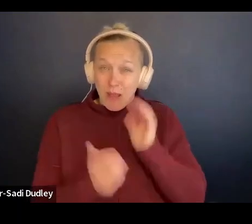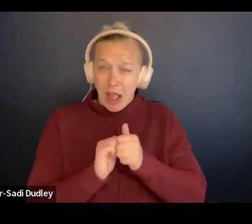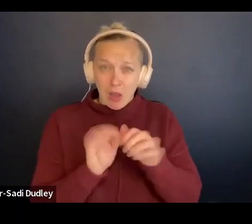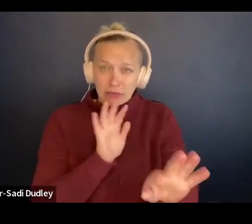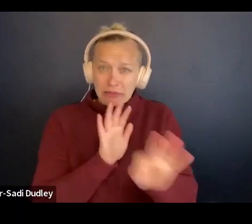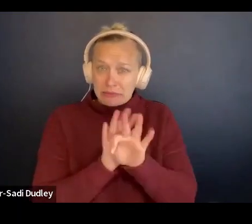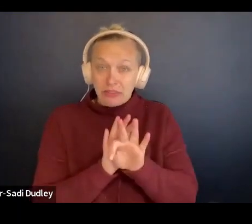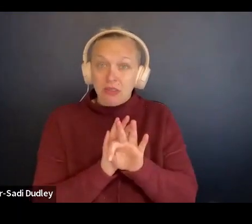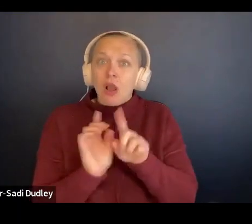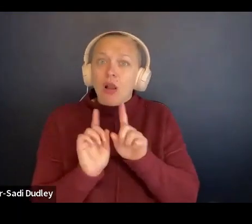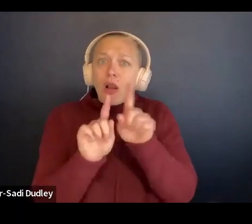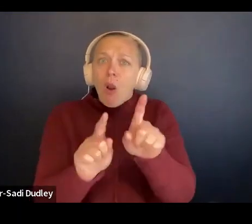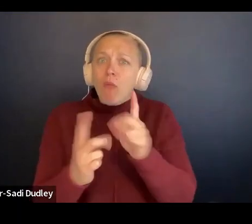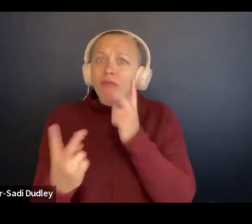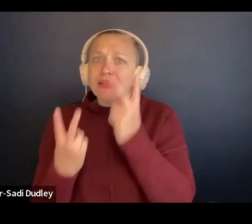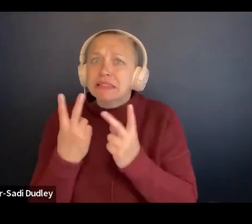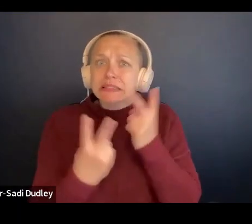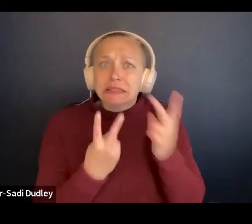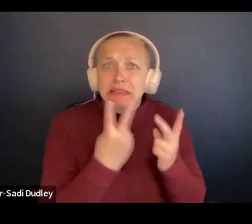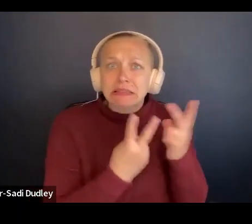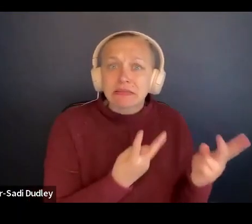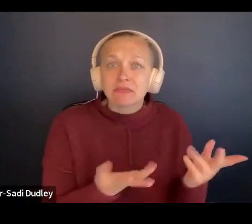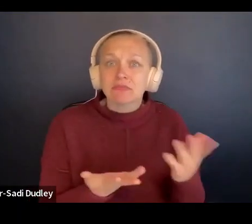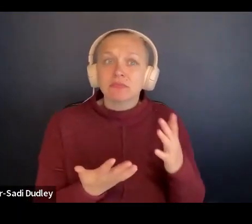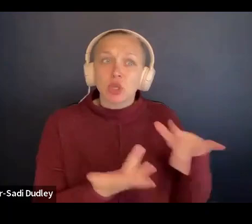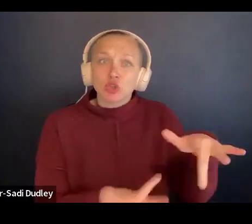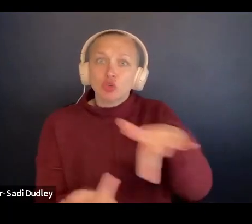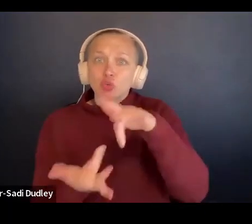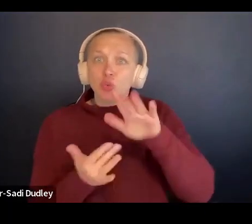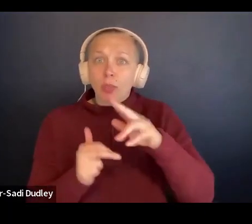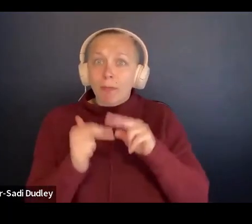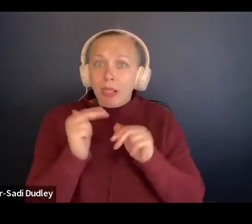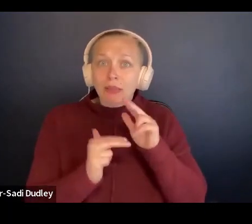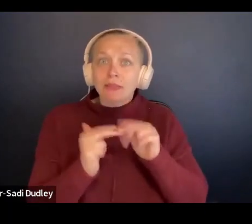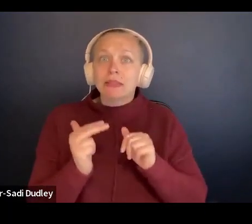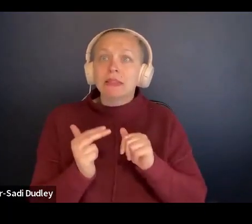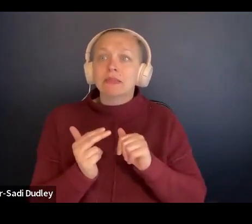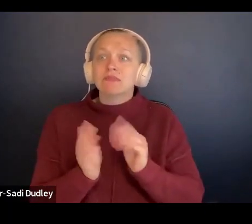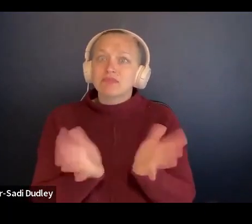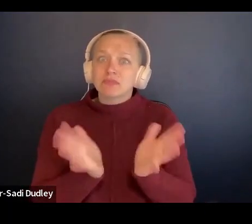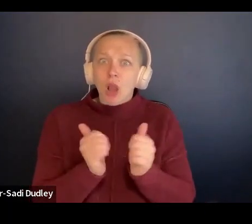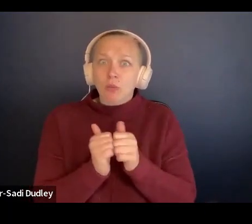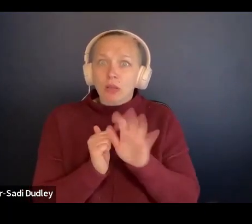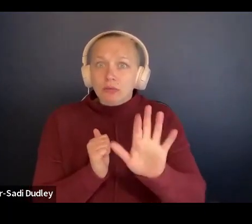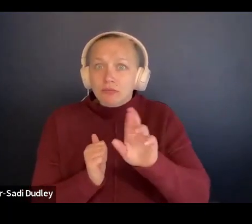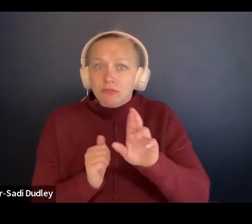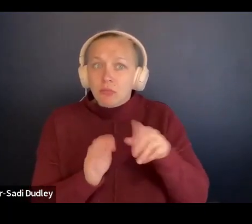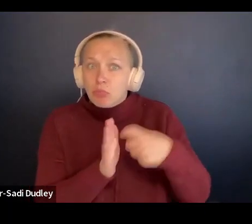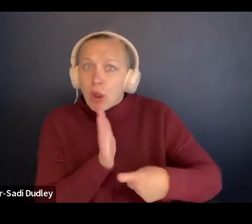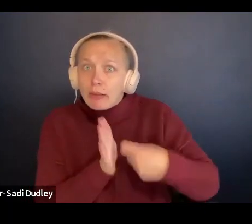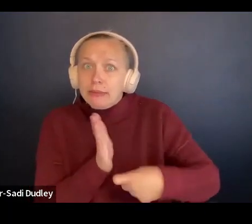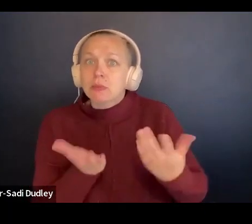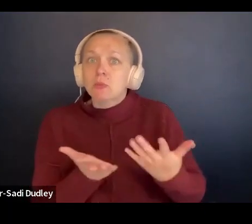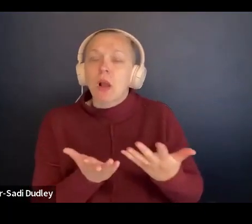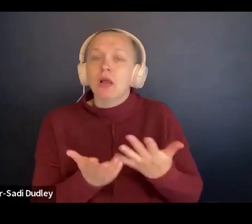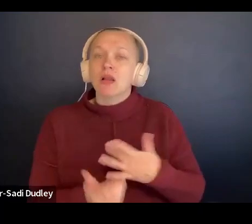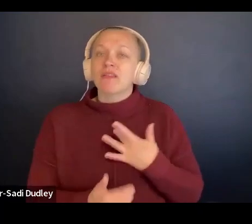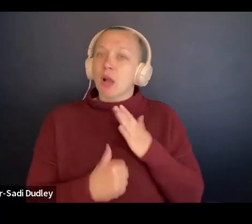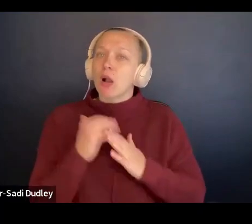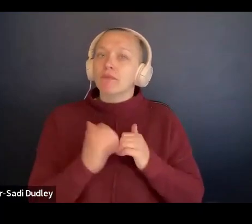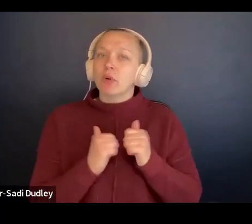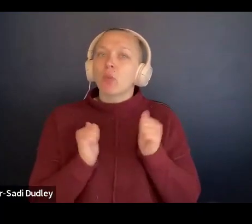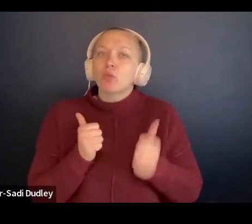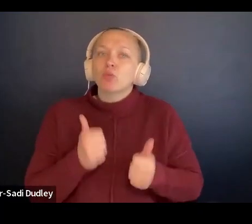potential funeral homes in advance to meet with staff, tour facilities, and discuss pricing options, ensuring you feel comfortable with your